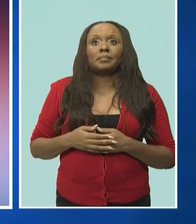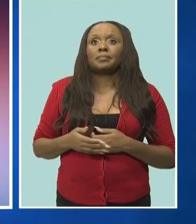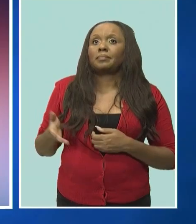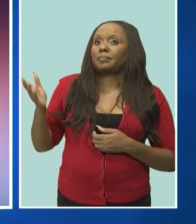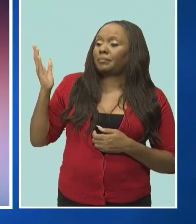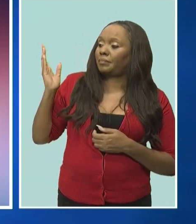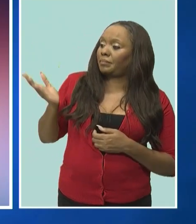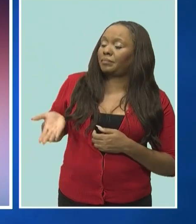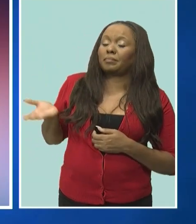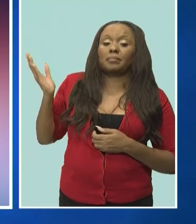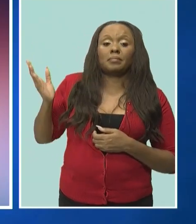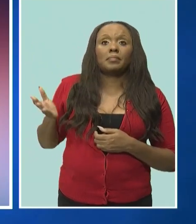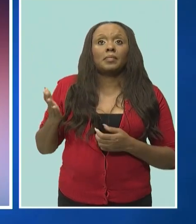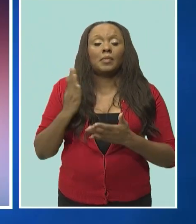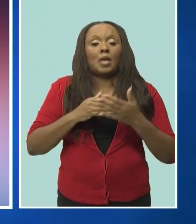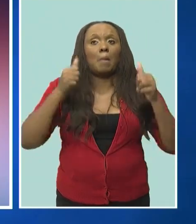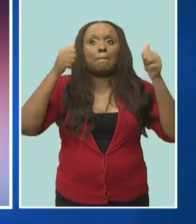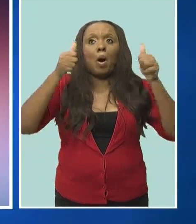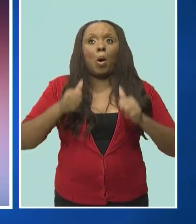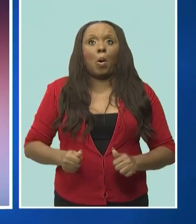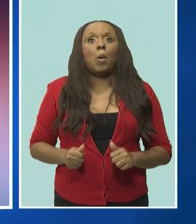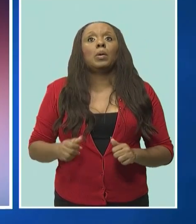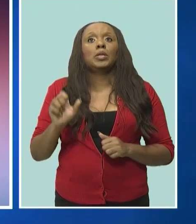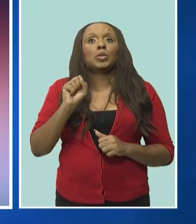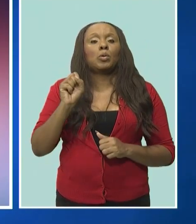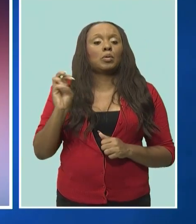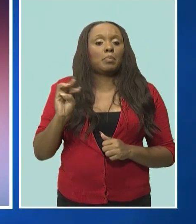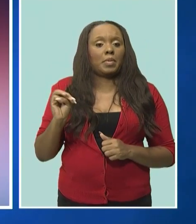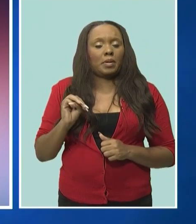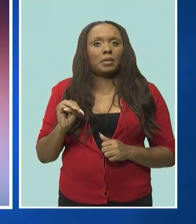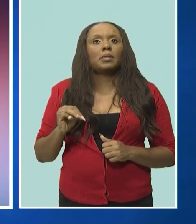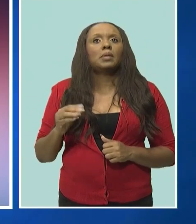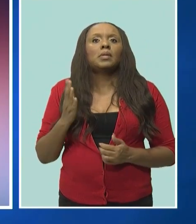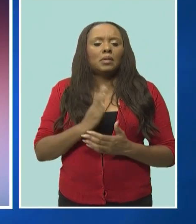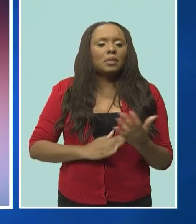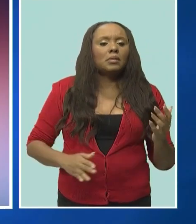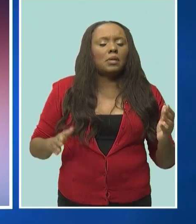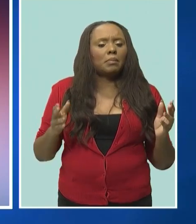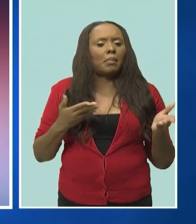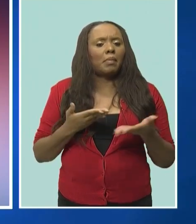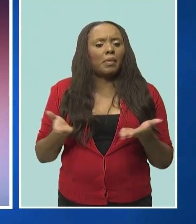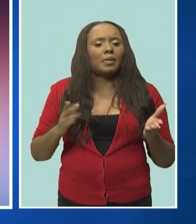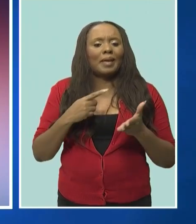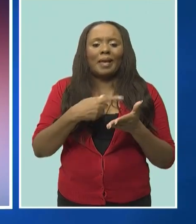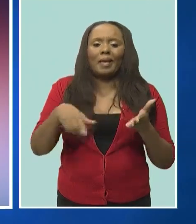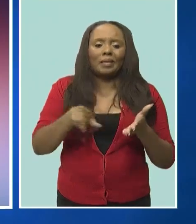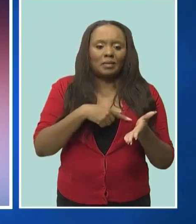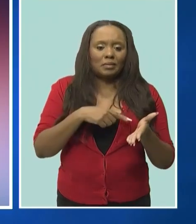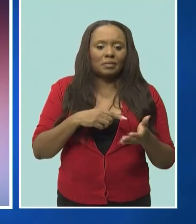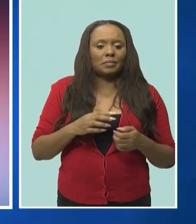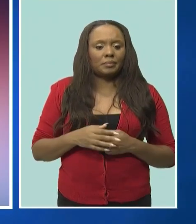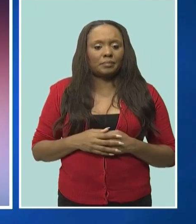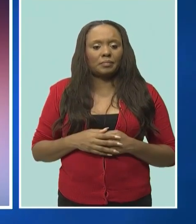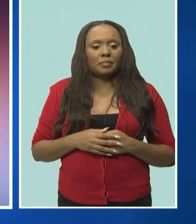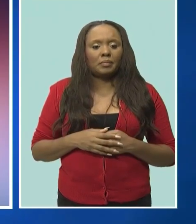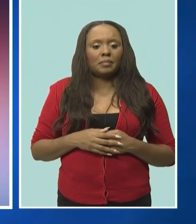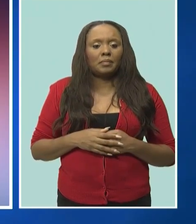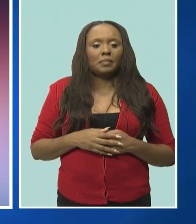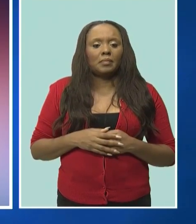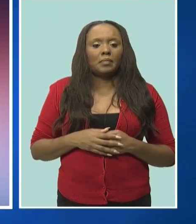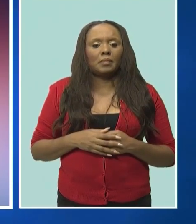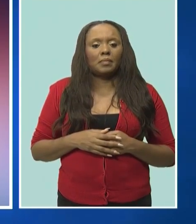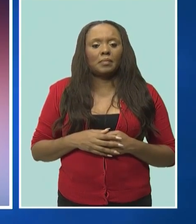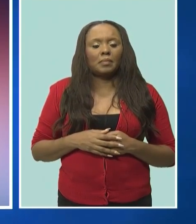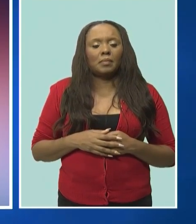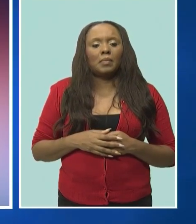graphics that have been in circulation on social media today, signaling a number of planned events for tomorrow night will not come off. Most promise